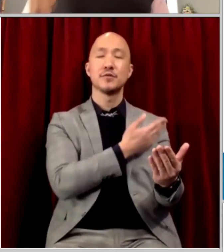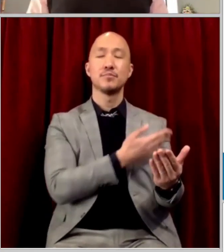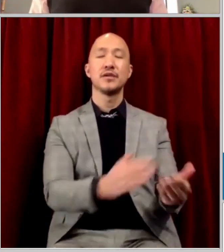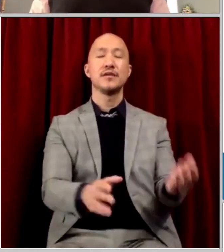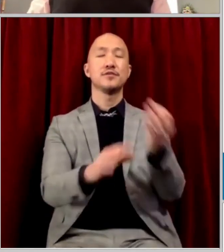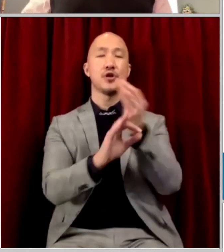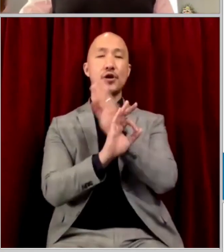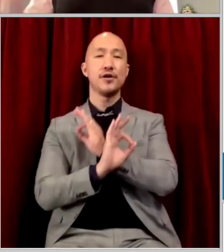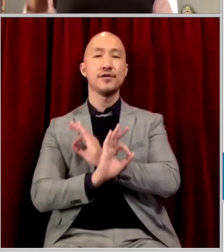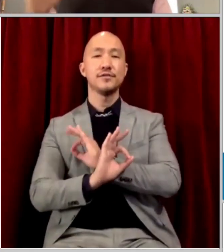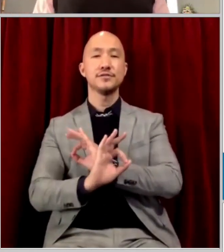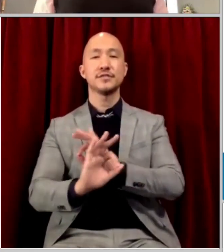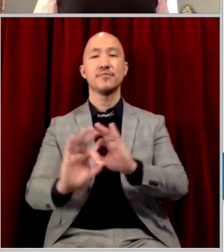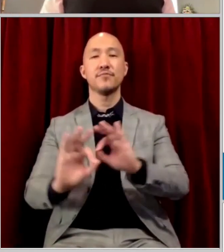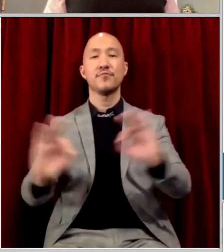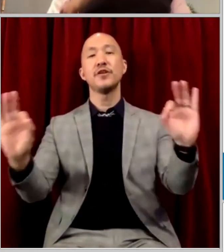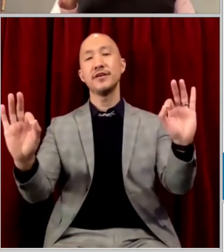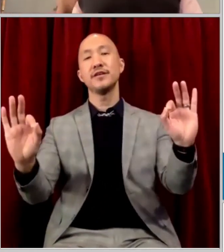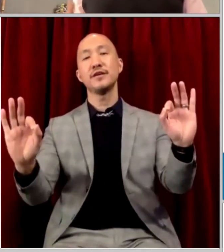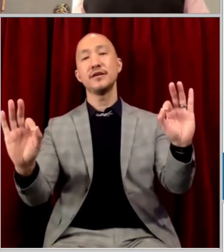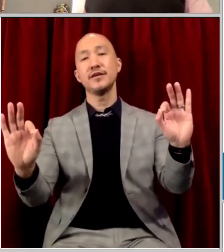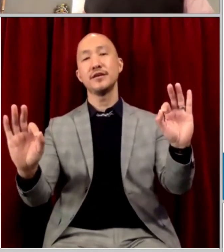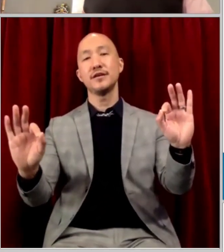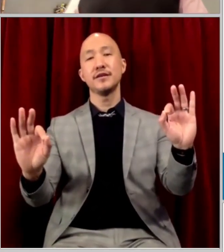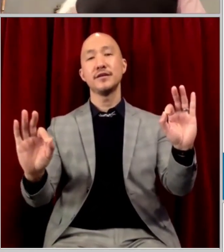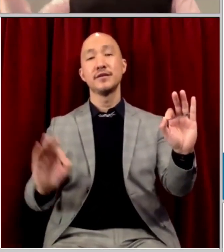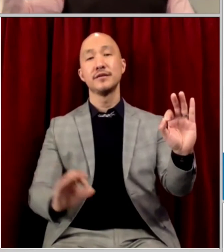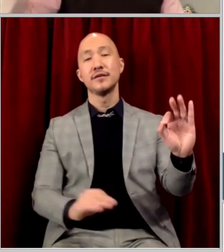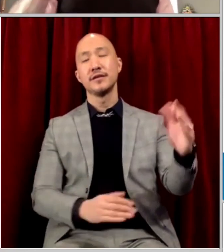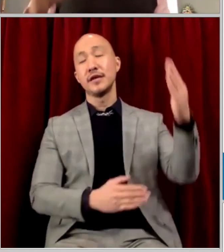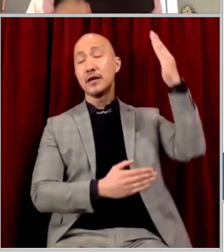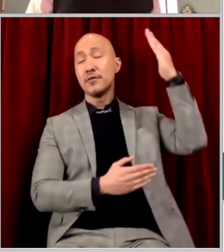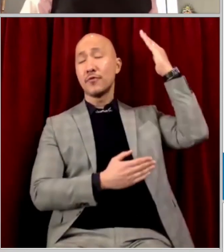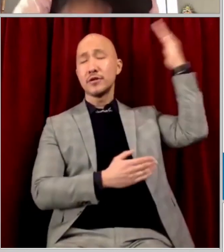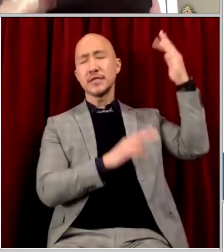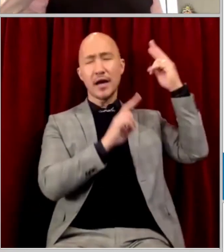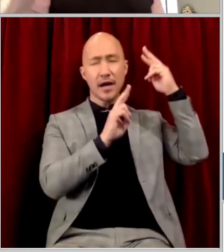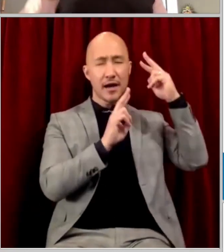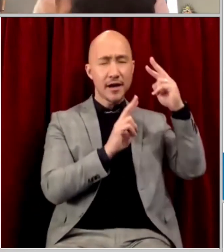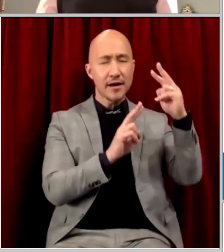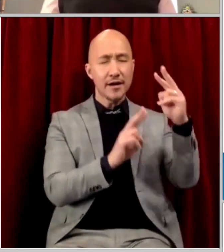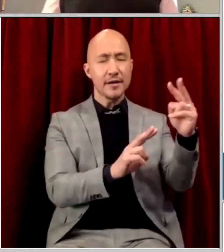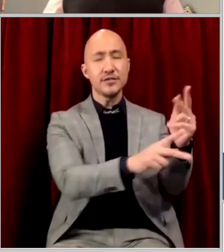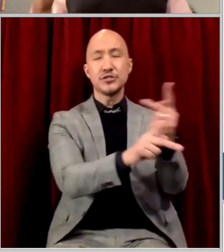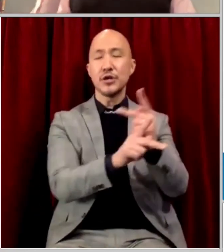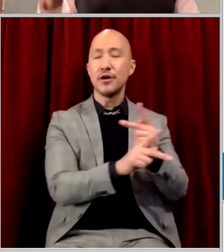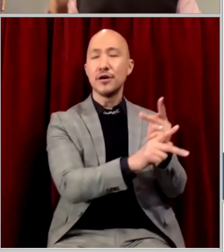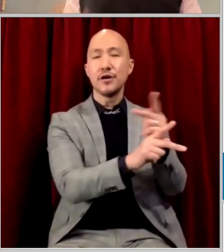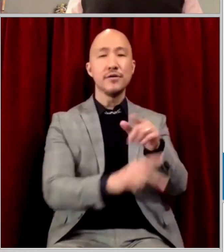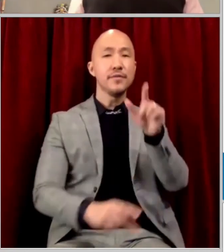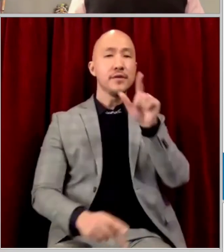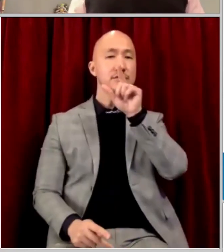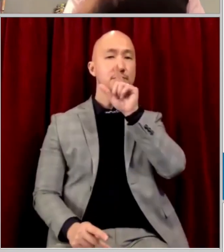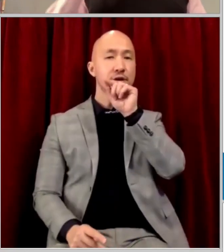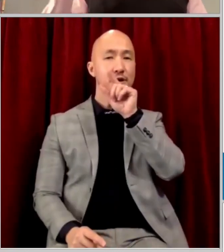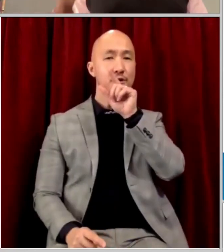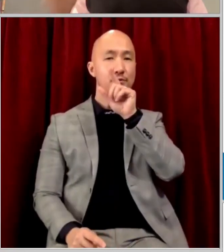sing because I'm free. For his eye is on